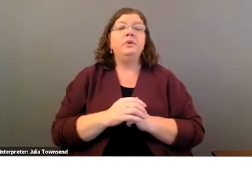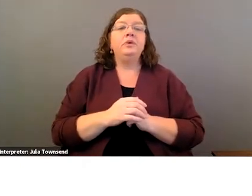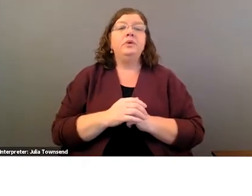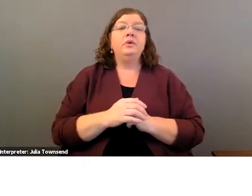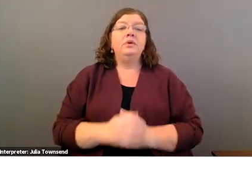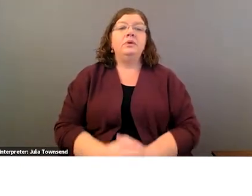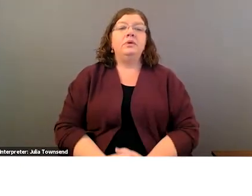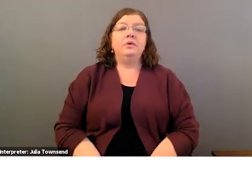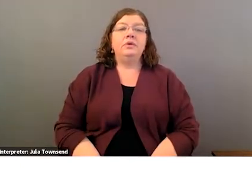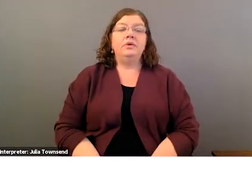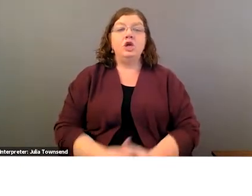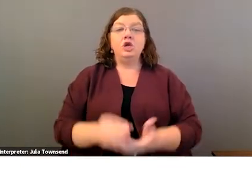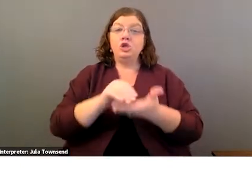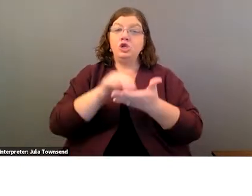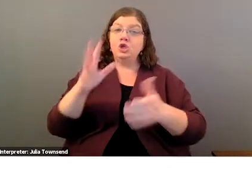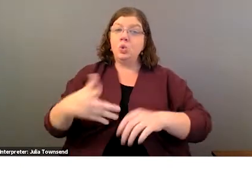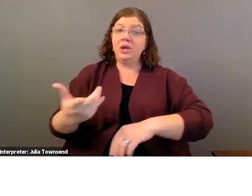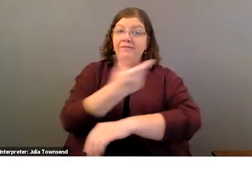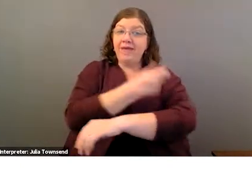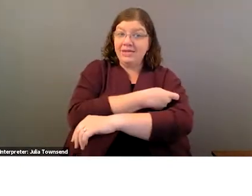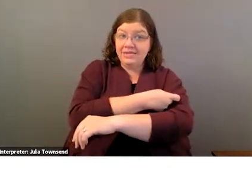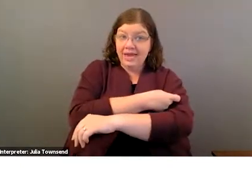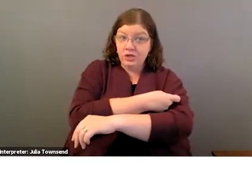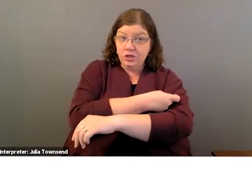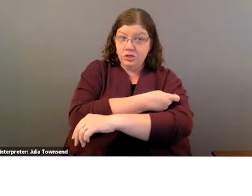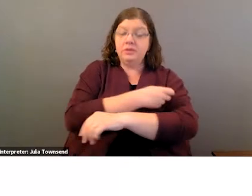So student vaccinations.